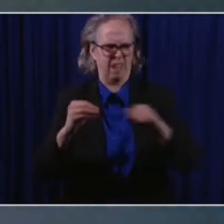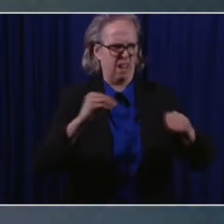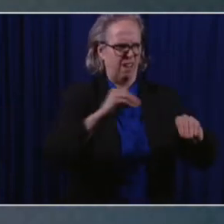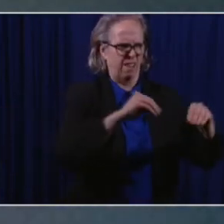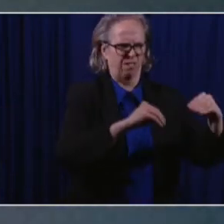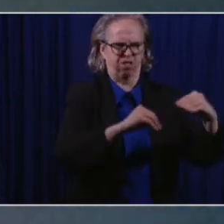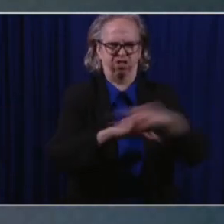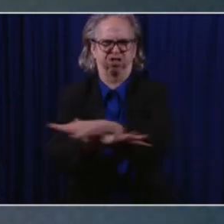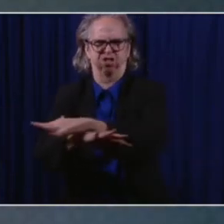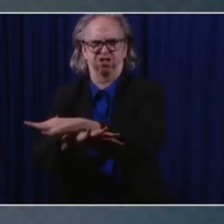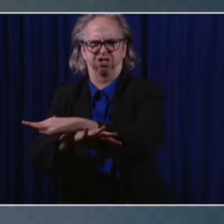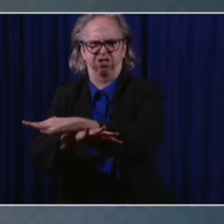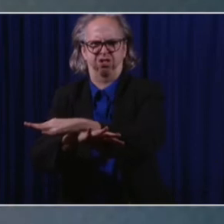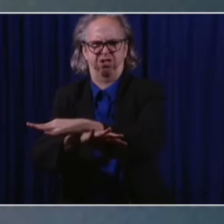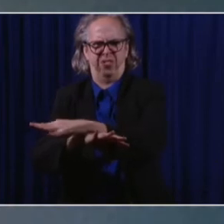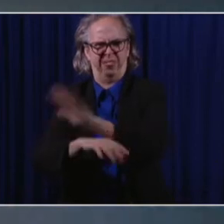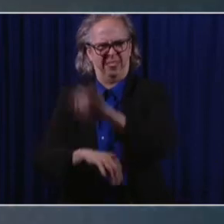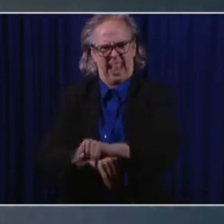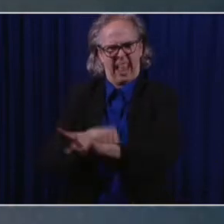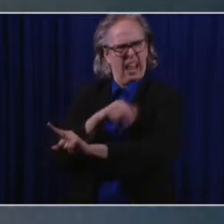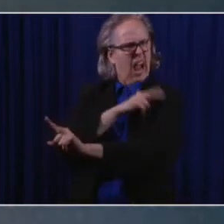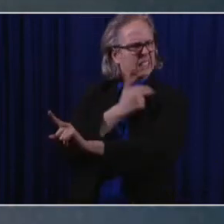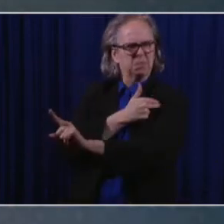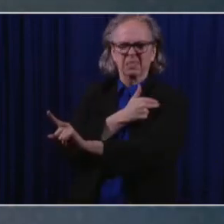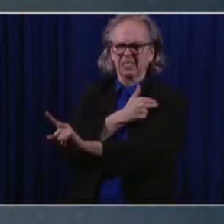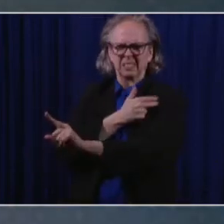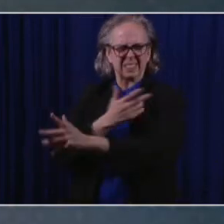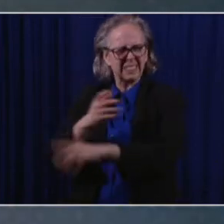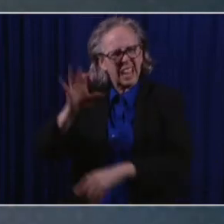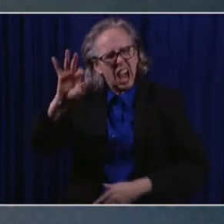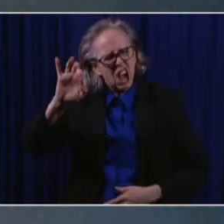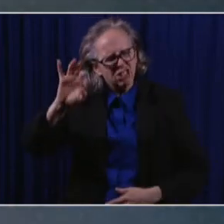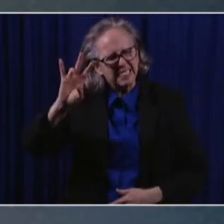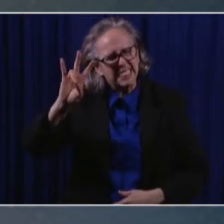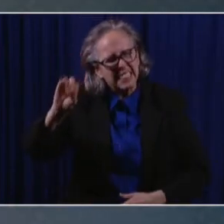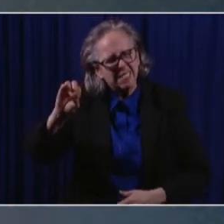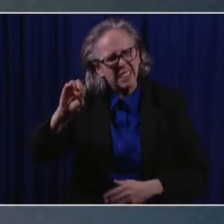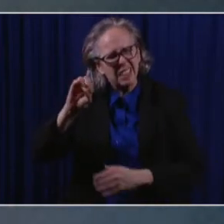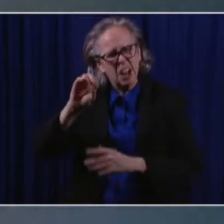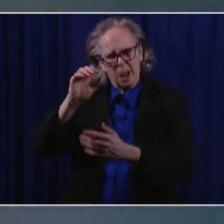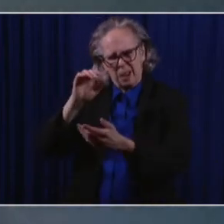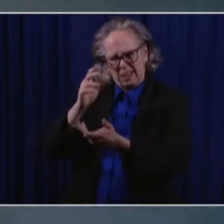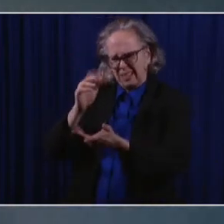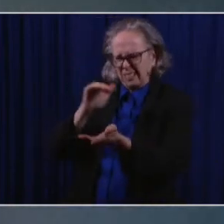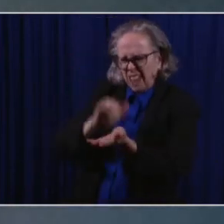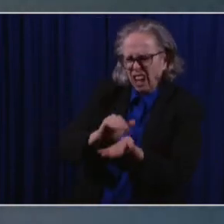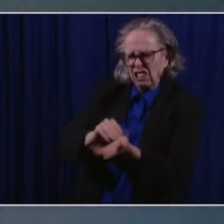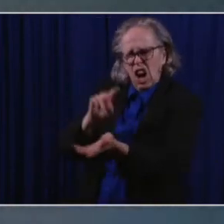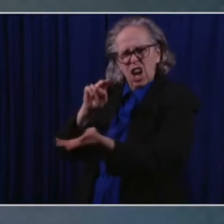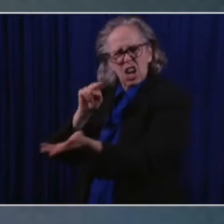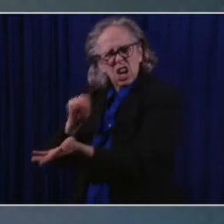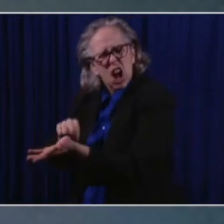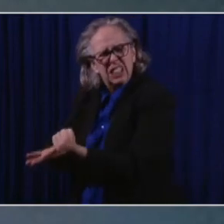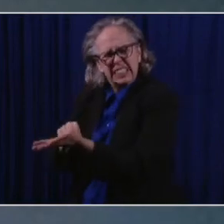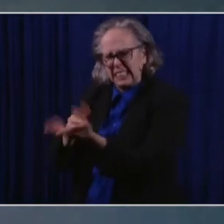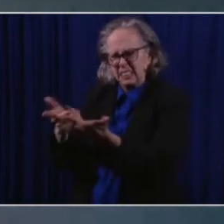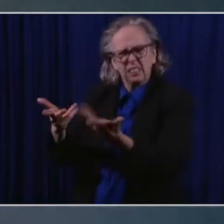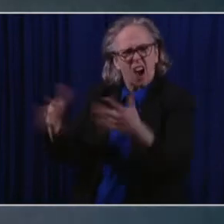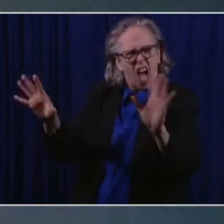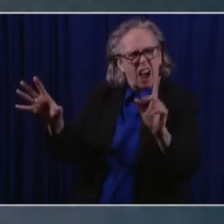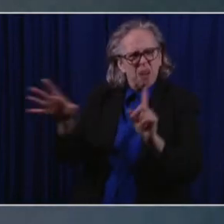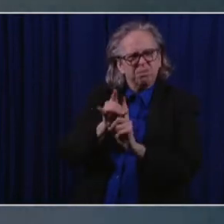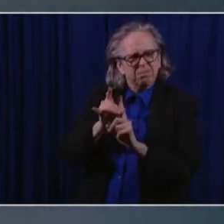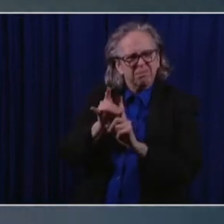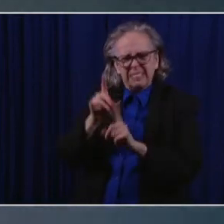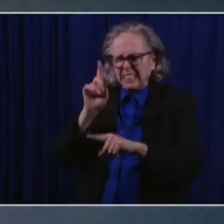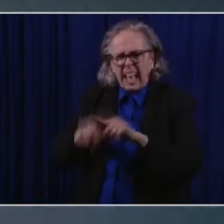Clinic system. When you have 970 caregivers plus who are out, that means it's starting to affect our ability to care for